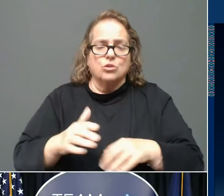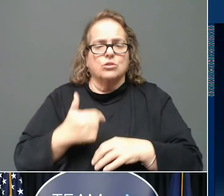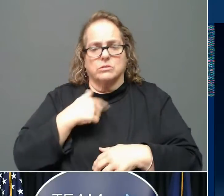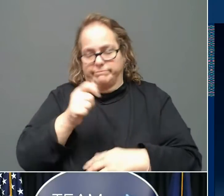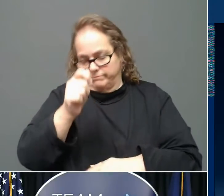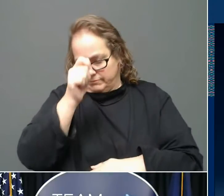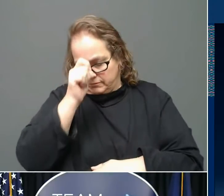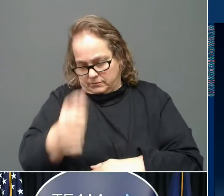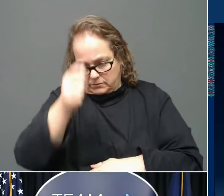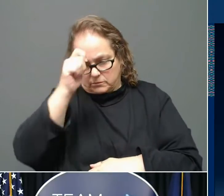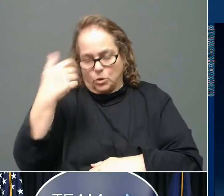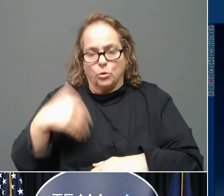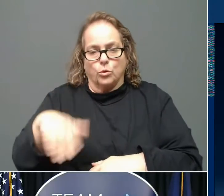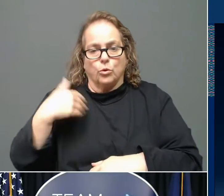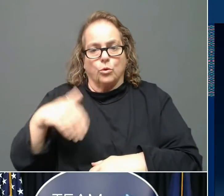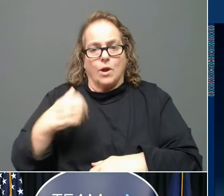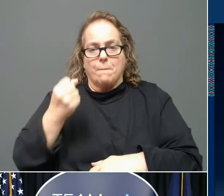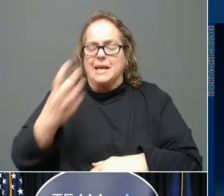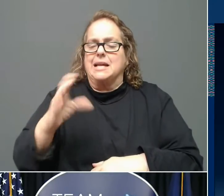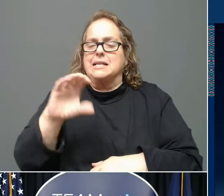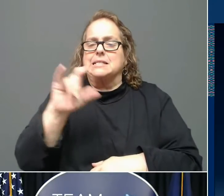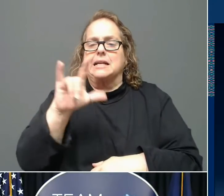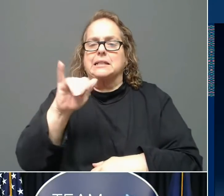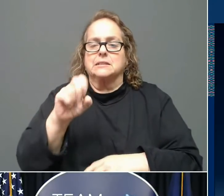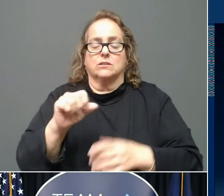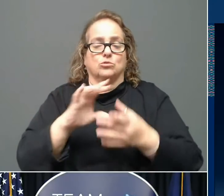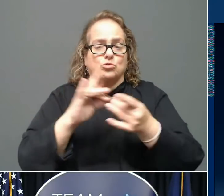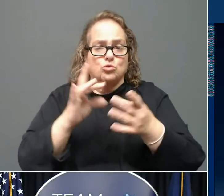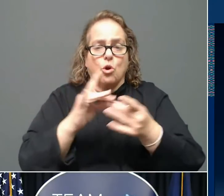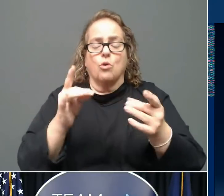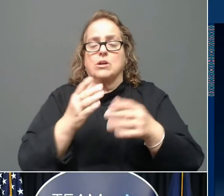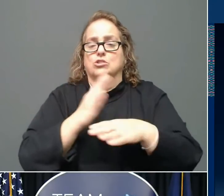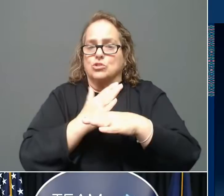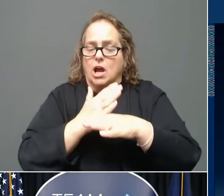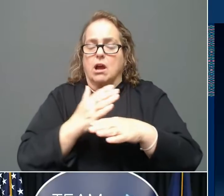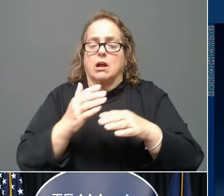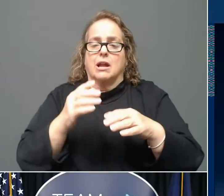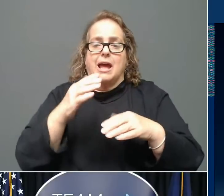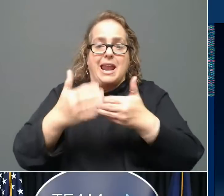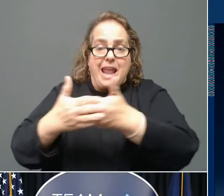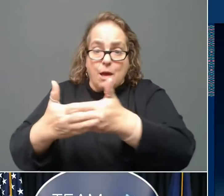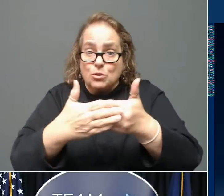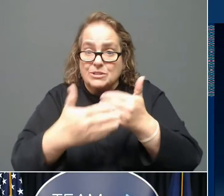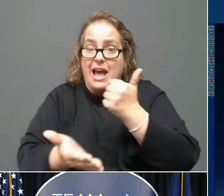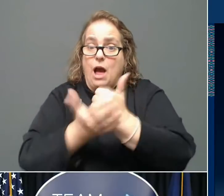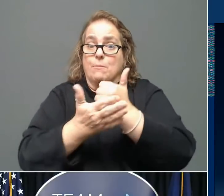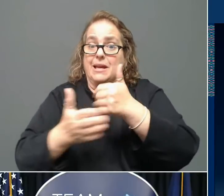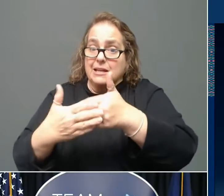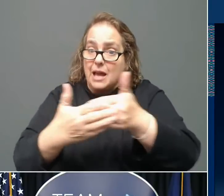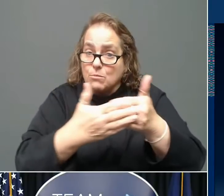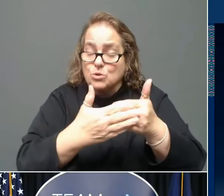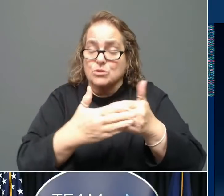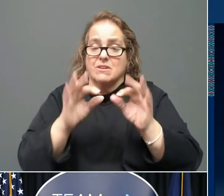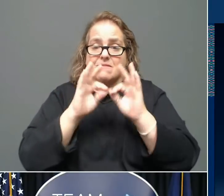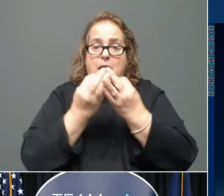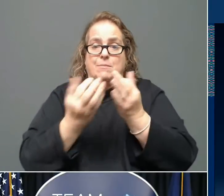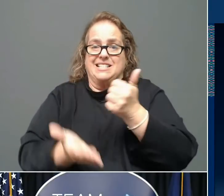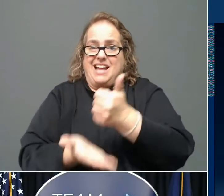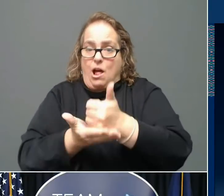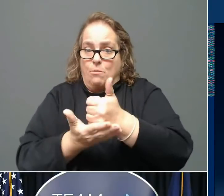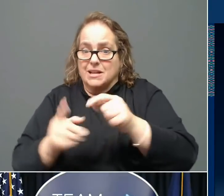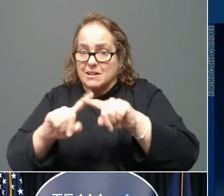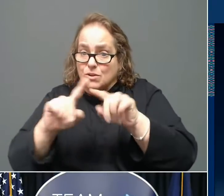stories are being told. It is neighbors helping neighbors, families helping families. So with that, we'll recover. The one